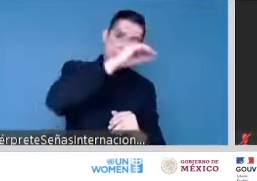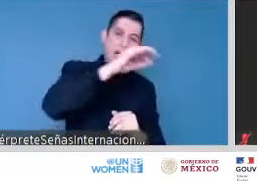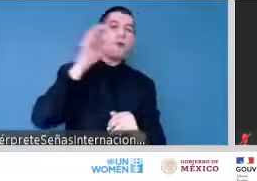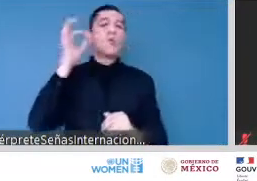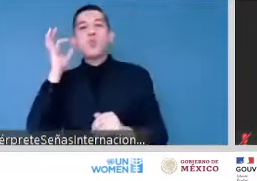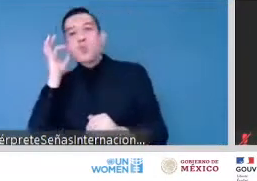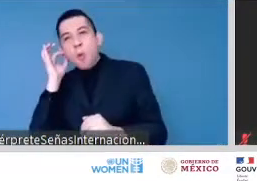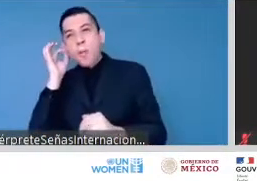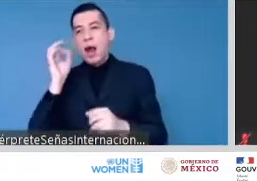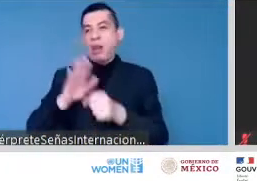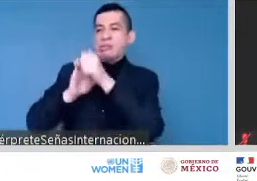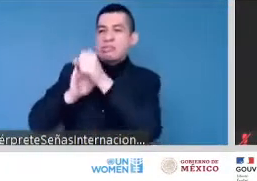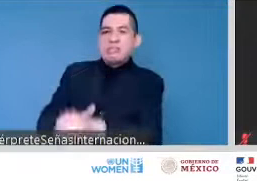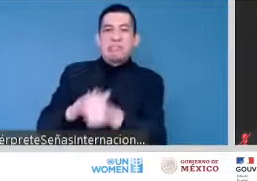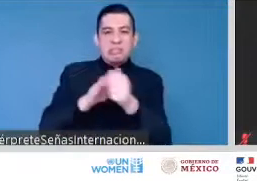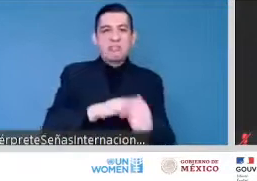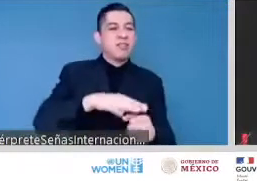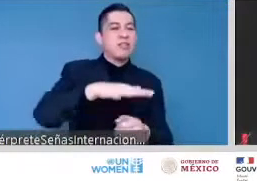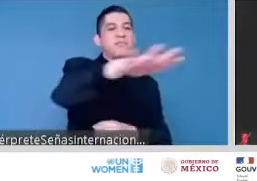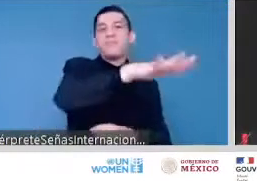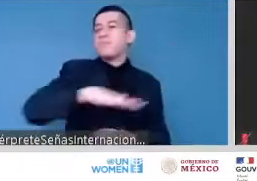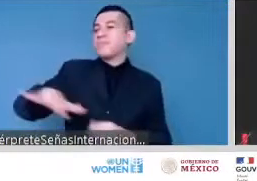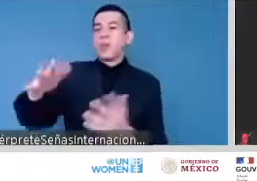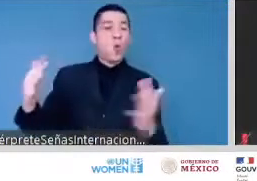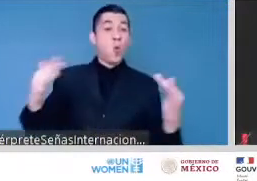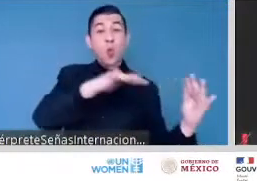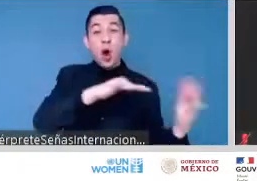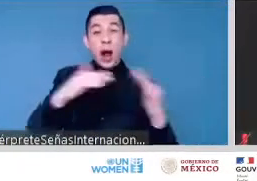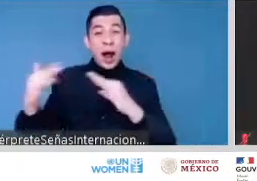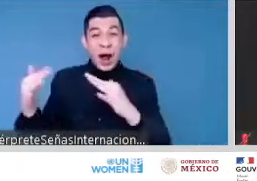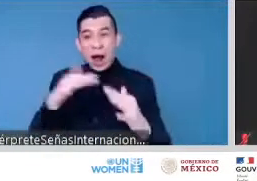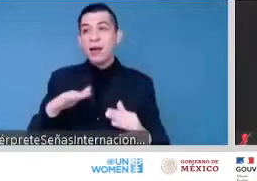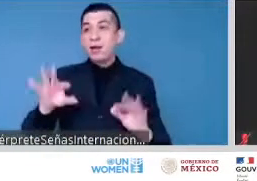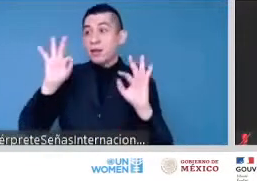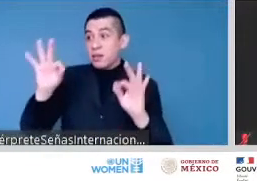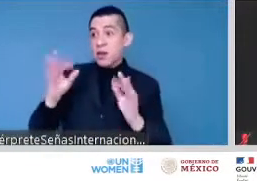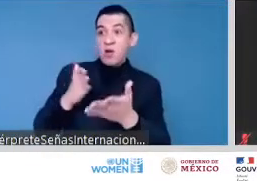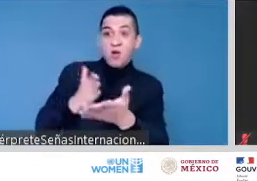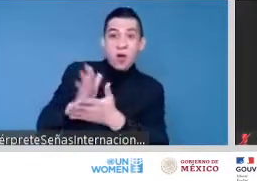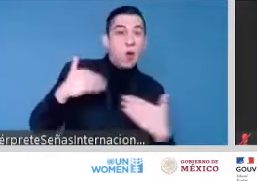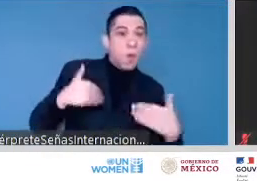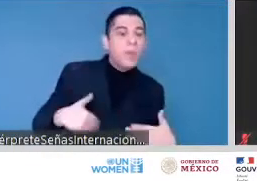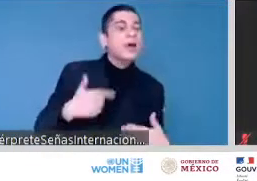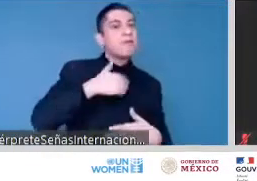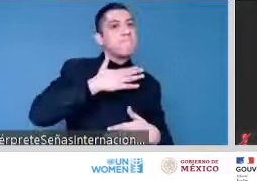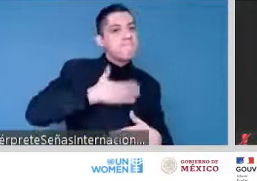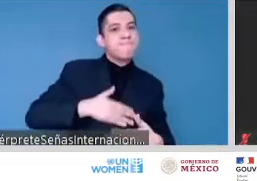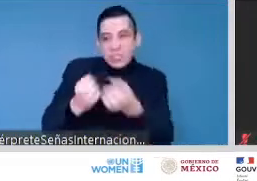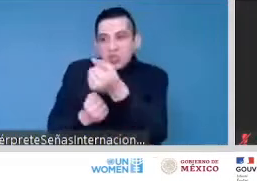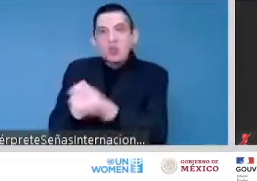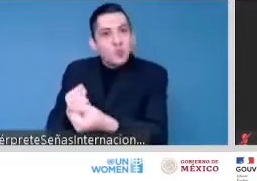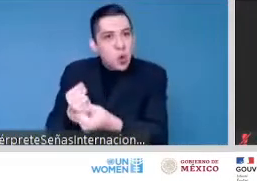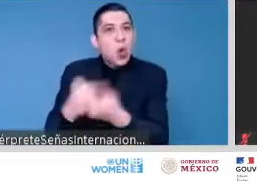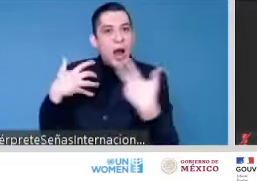care despite COVID-related stigma and despite violence against healthcare and healthcare workers. And we've seen